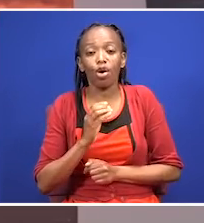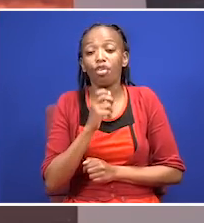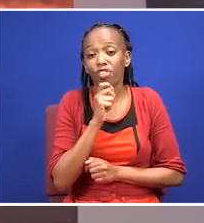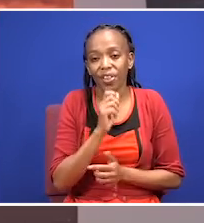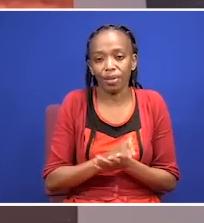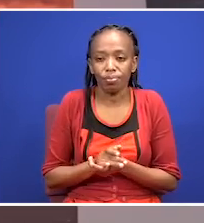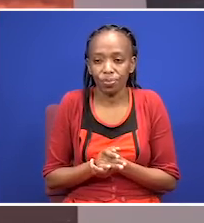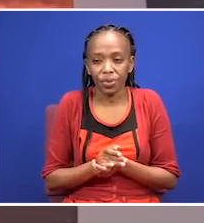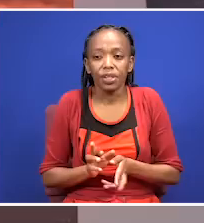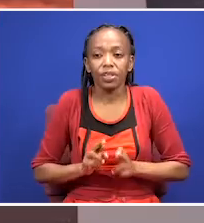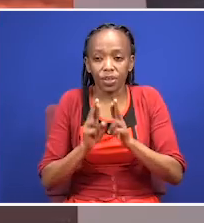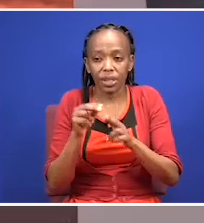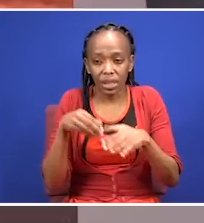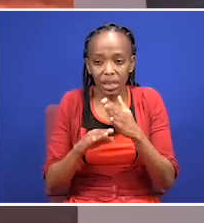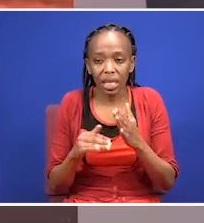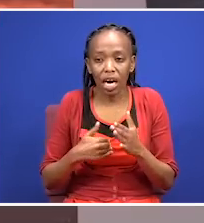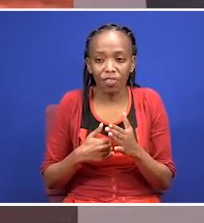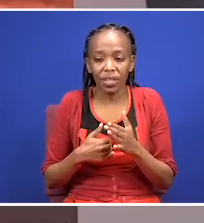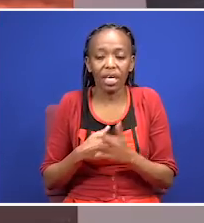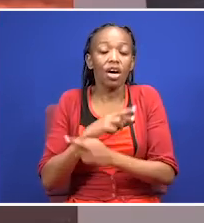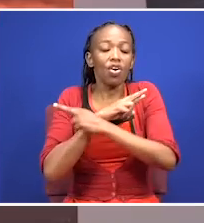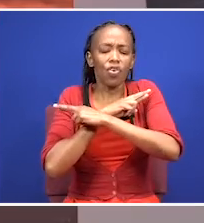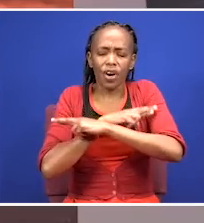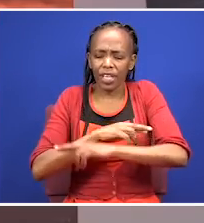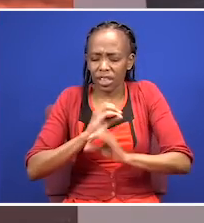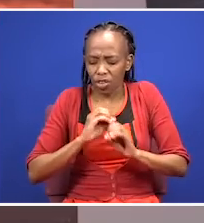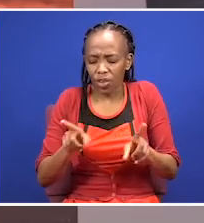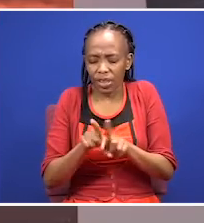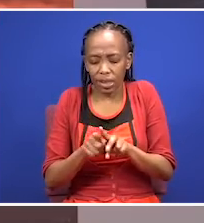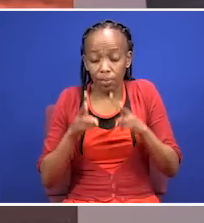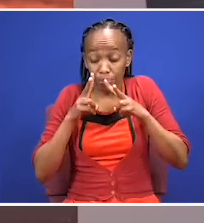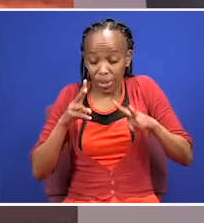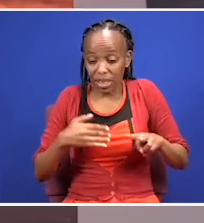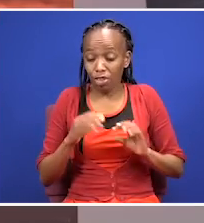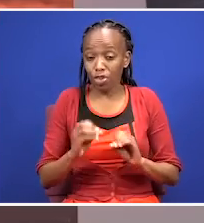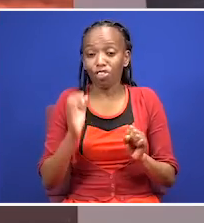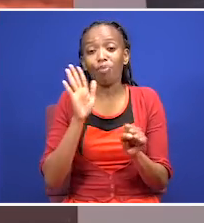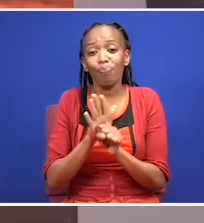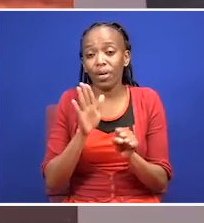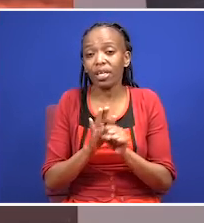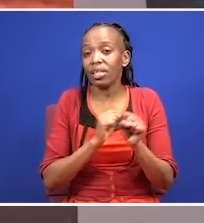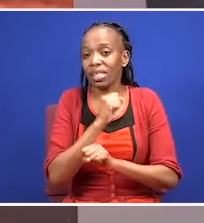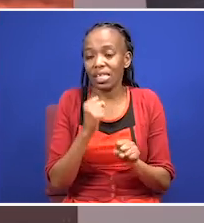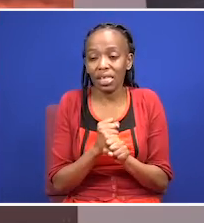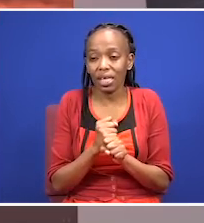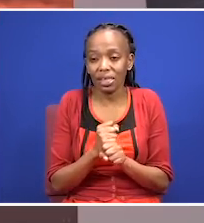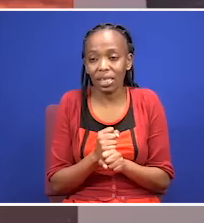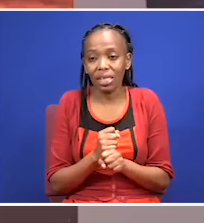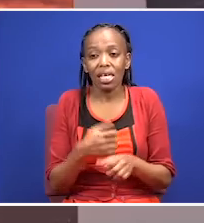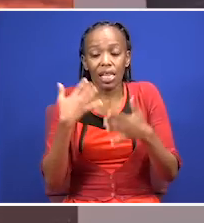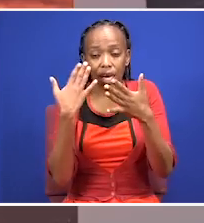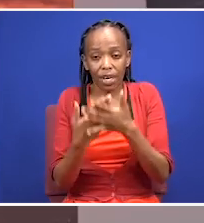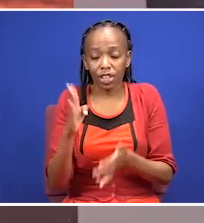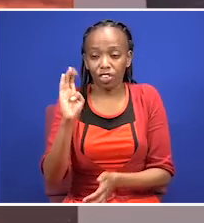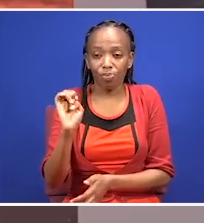father resulted in them having no rest and no peace for many years the arrest of benjamin for